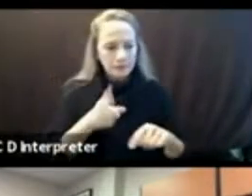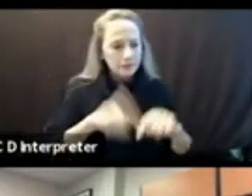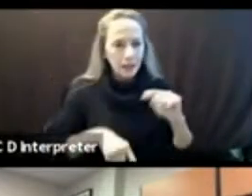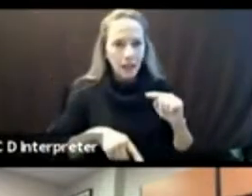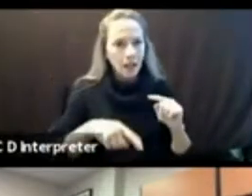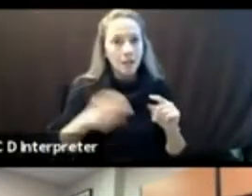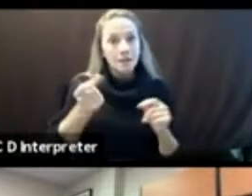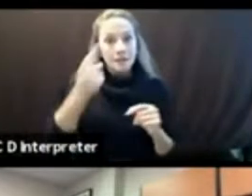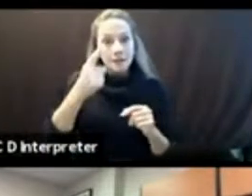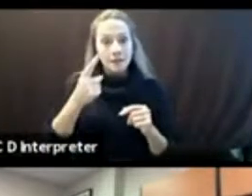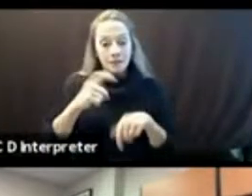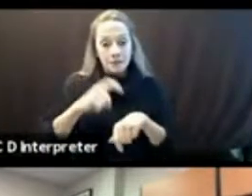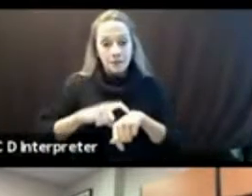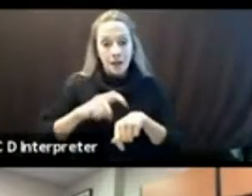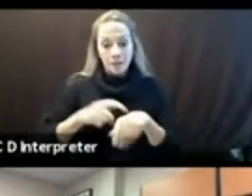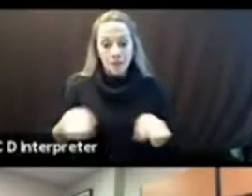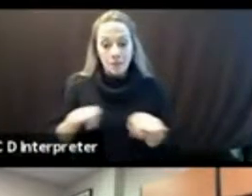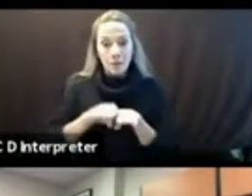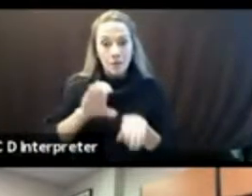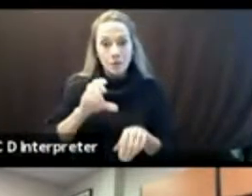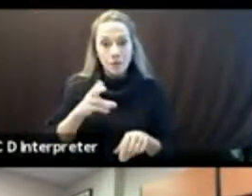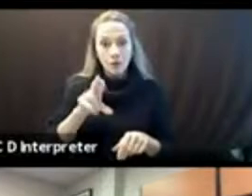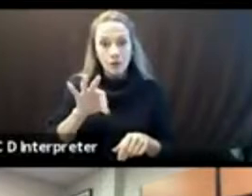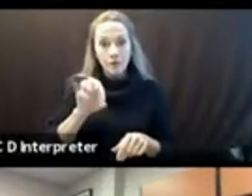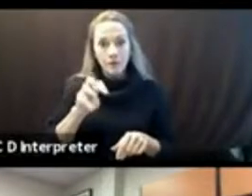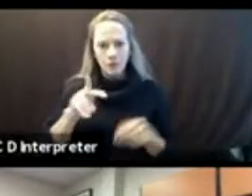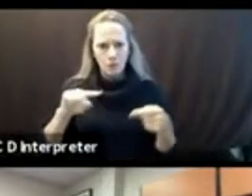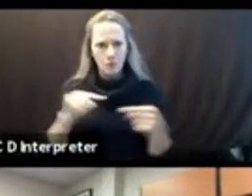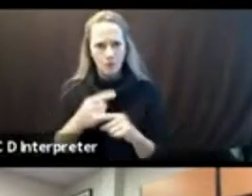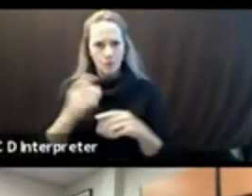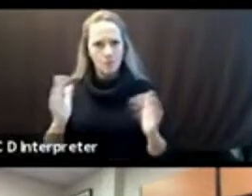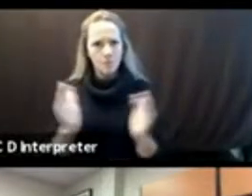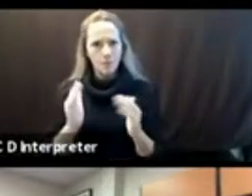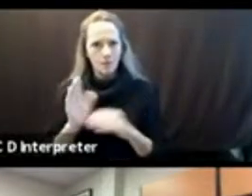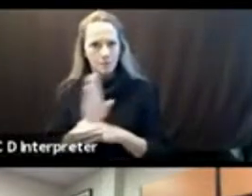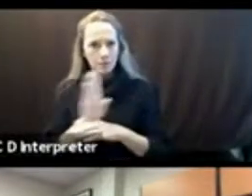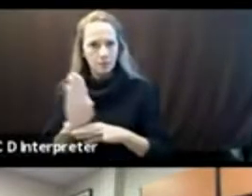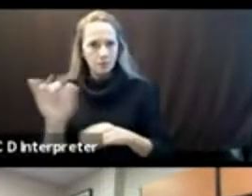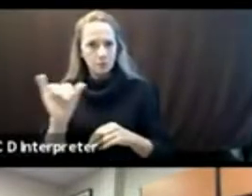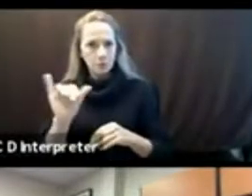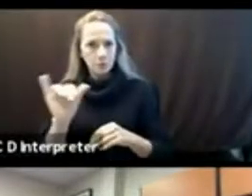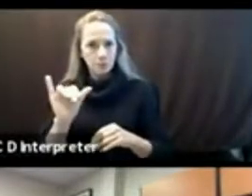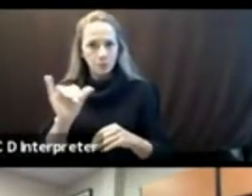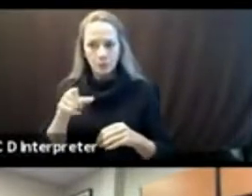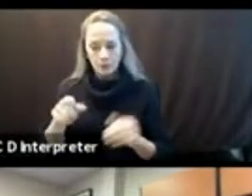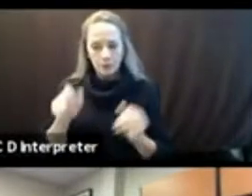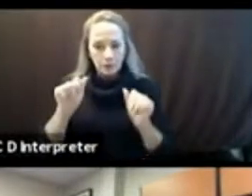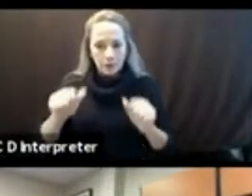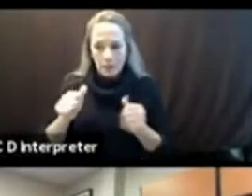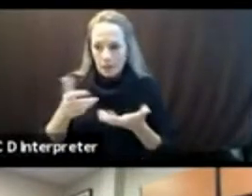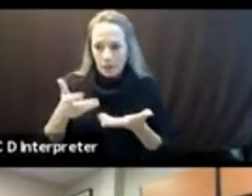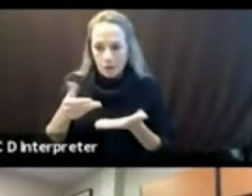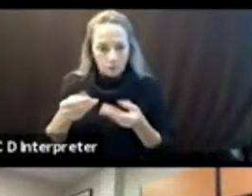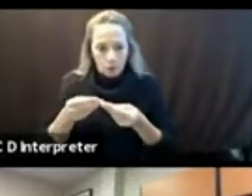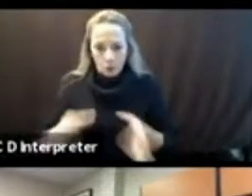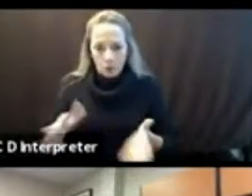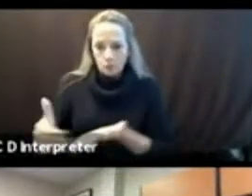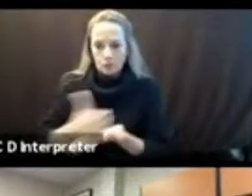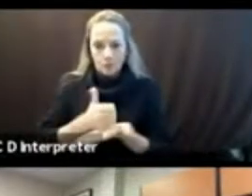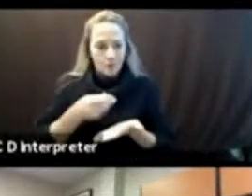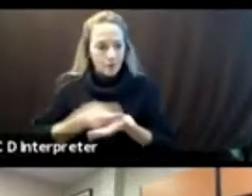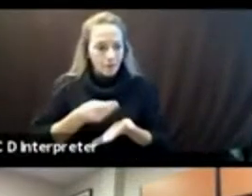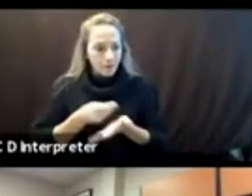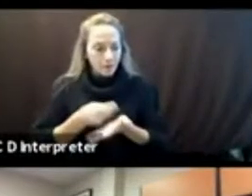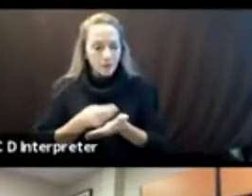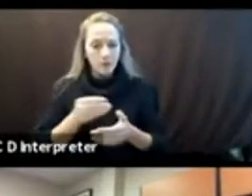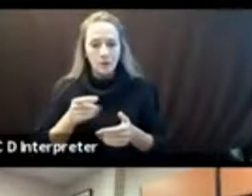curfews have also hampered small businesses that serve the residents in our community. It has forced us to lose revenue, cut shifts in half, and lose